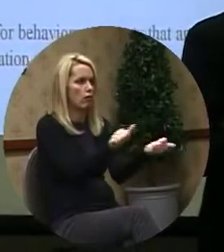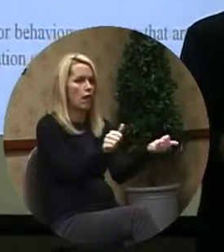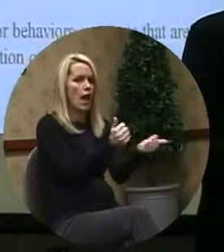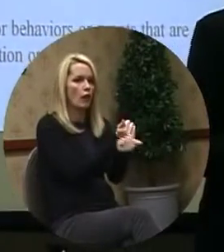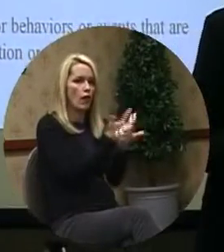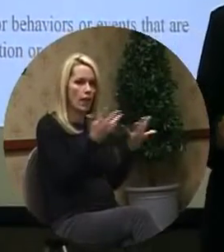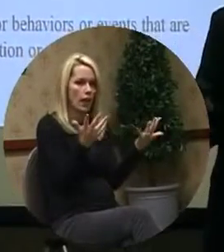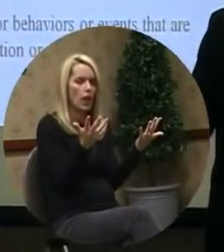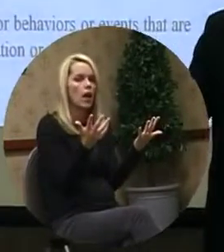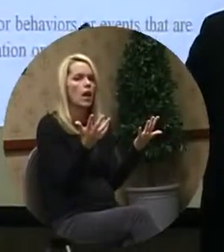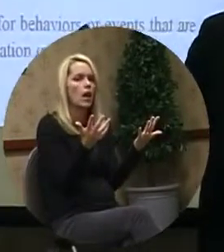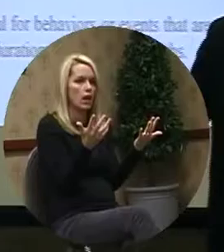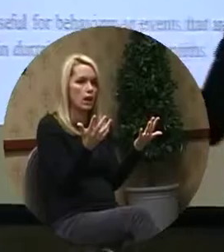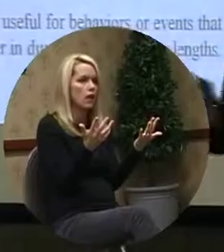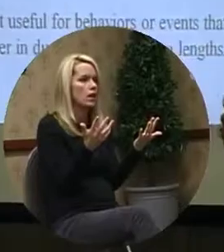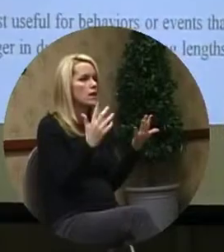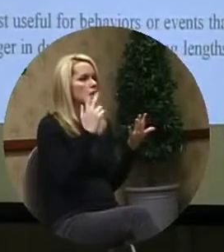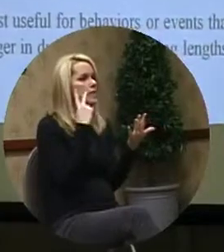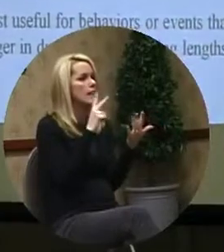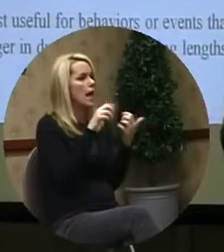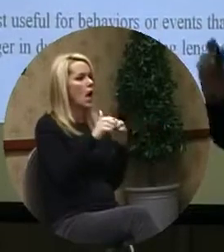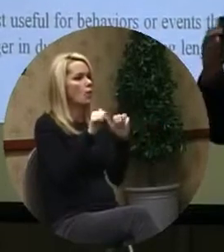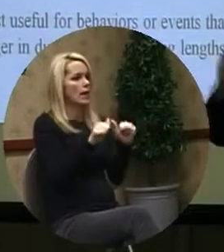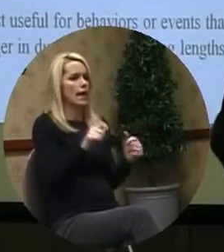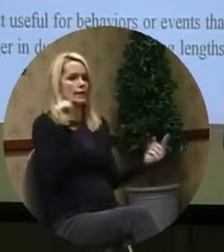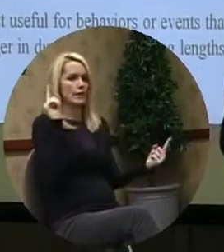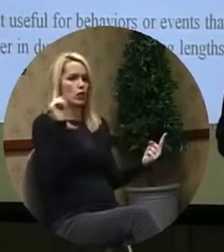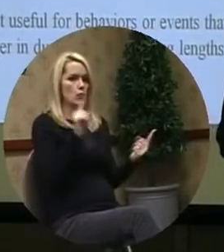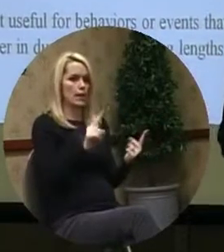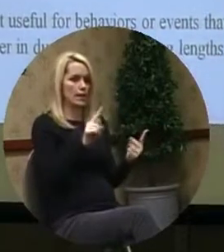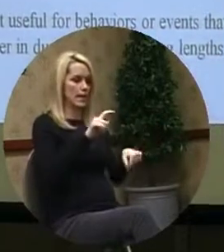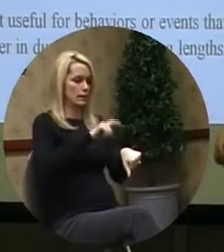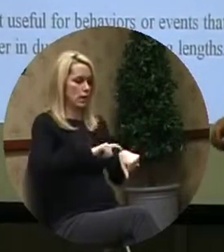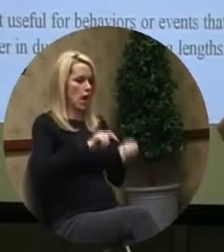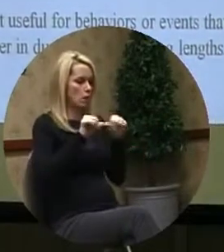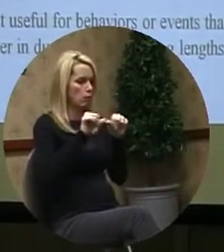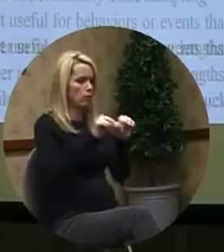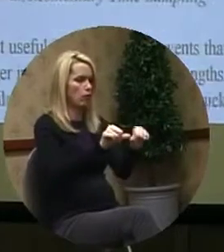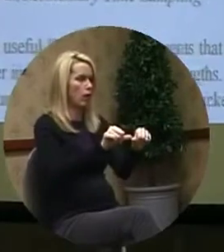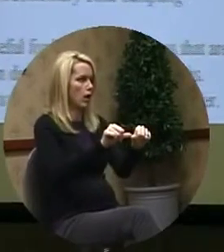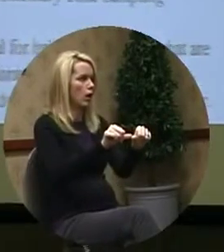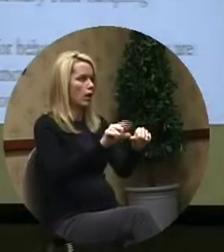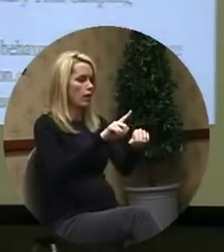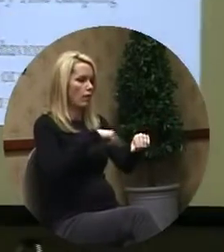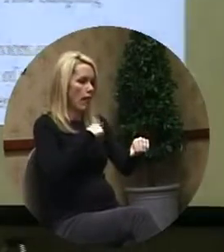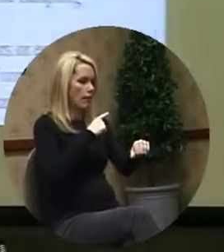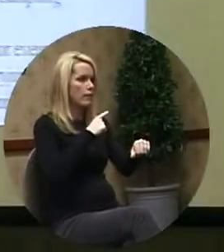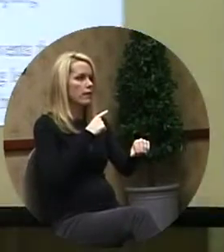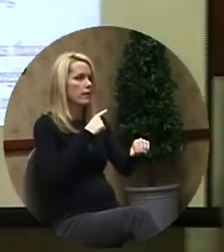we can start looking at how can we decrease the duration, how can we decrease intensity, etc.